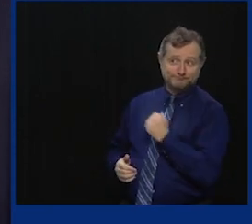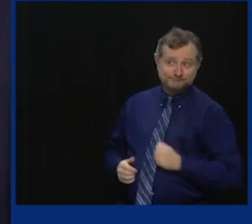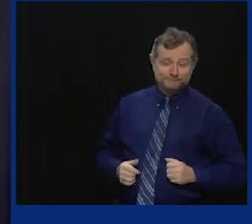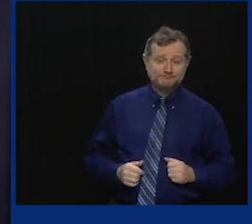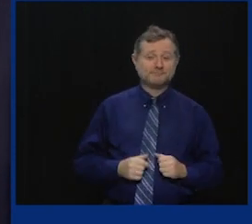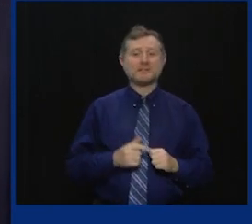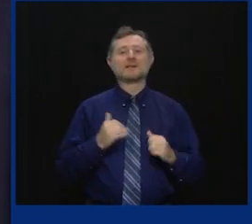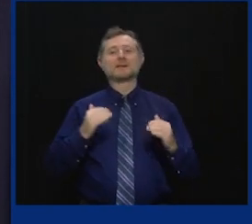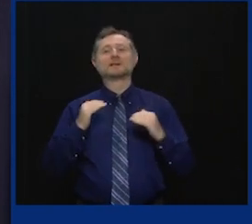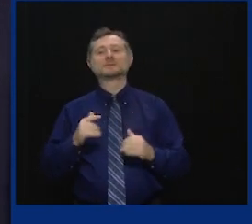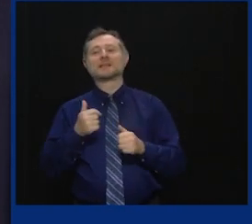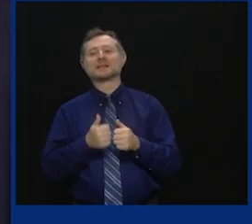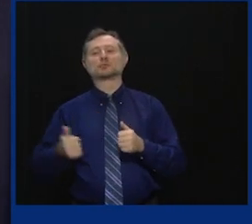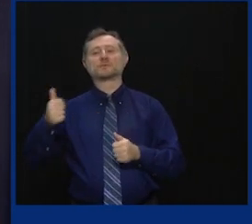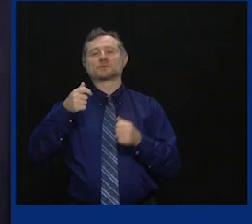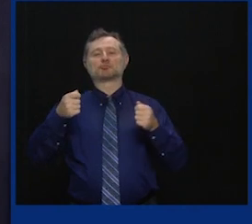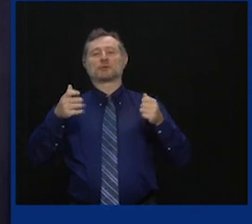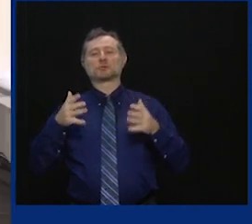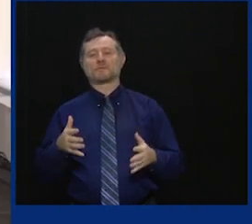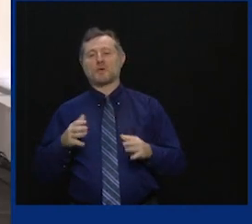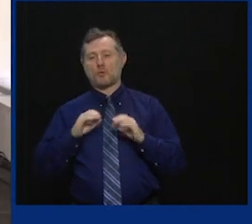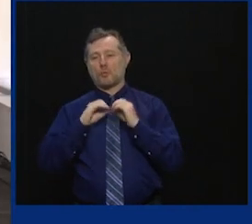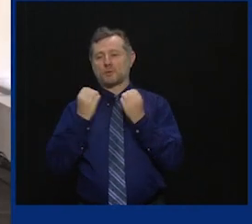Light, Ms. Donna Hilton.